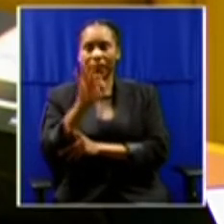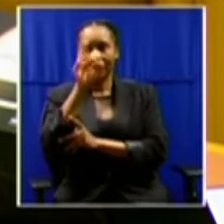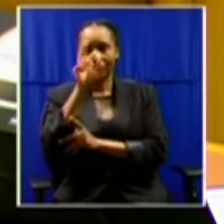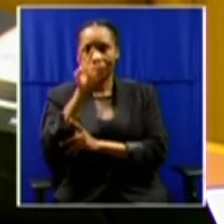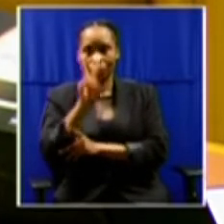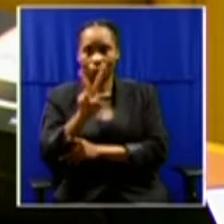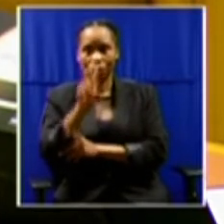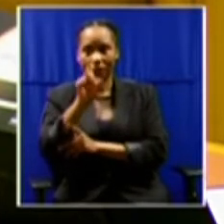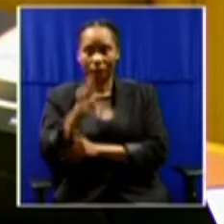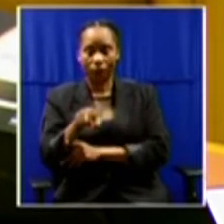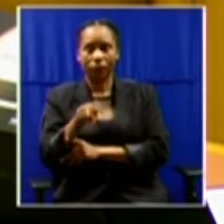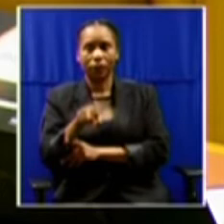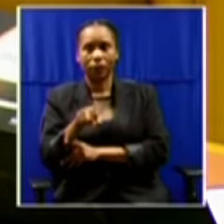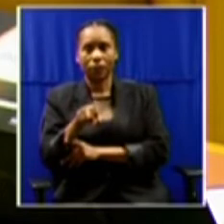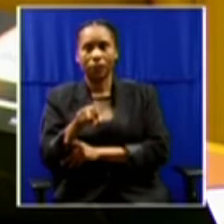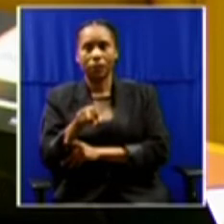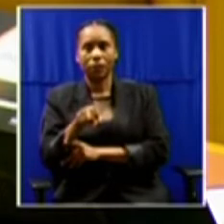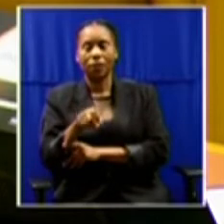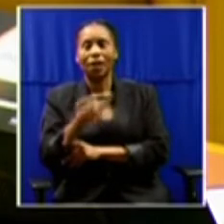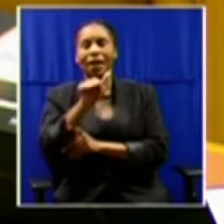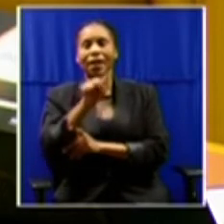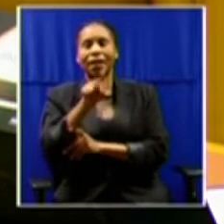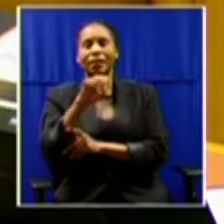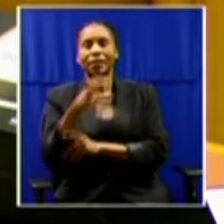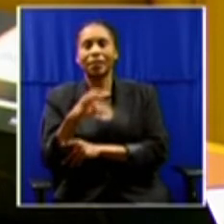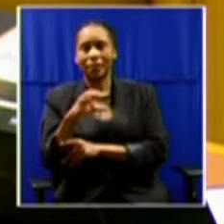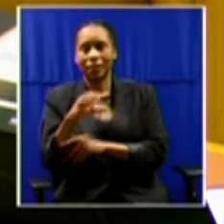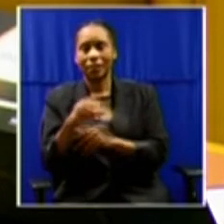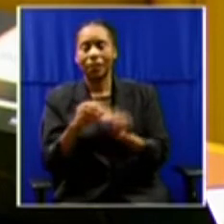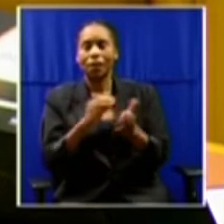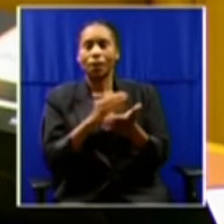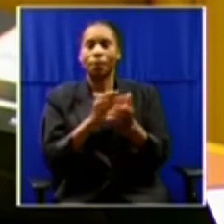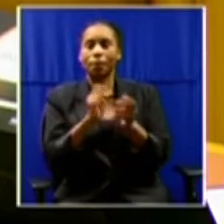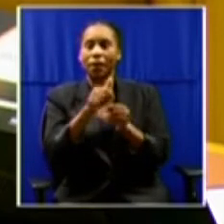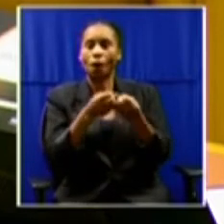232,000, and the ANC's portion out of that was